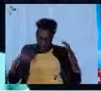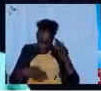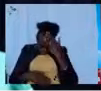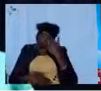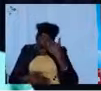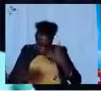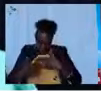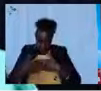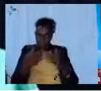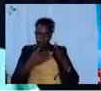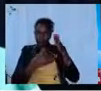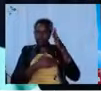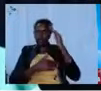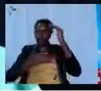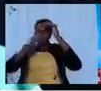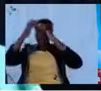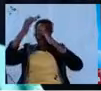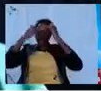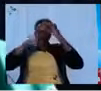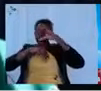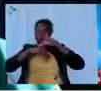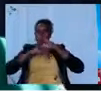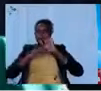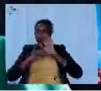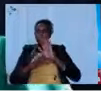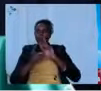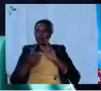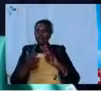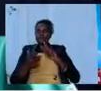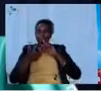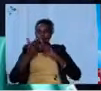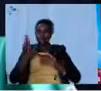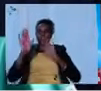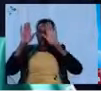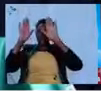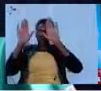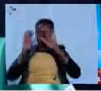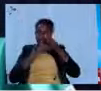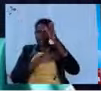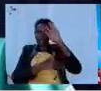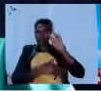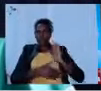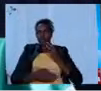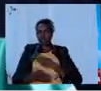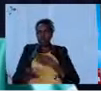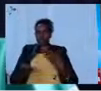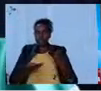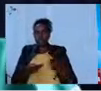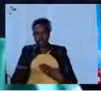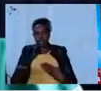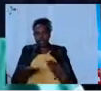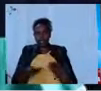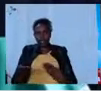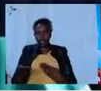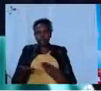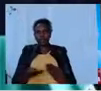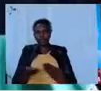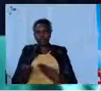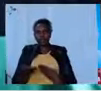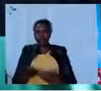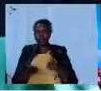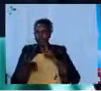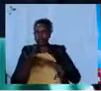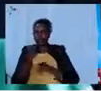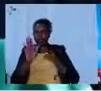serve. The angels bow before him. Heaven and earth adore him. What a mighty God we serve. What a